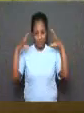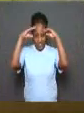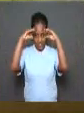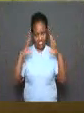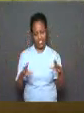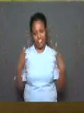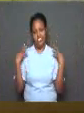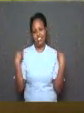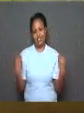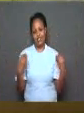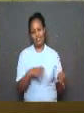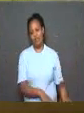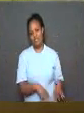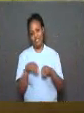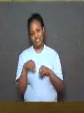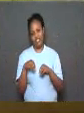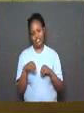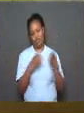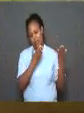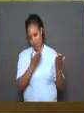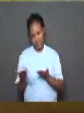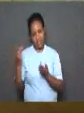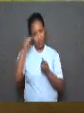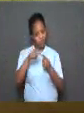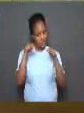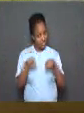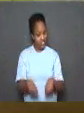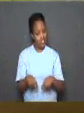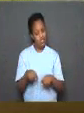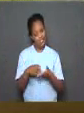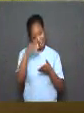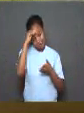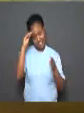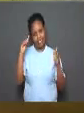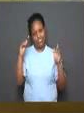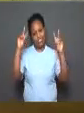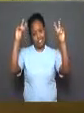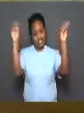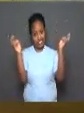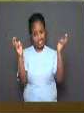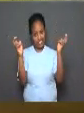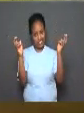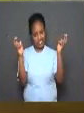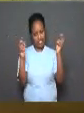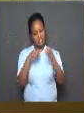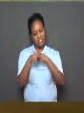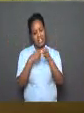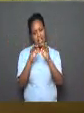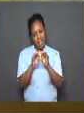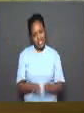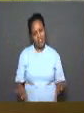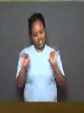Hello, teacher. Hello, students. Welcome to today's lesson about